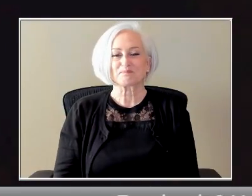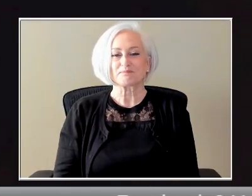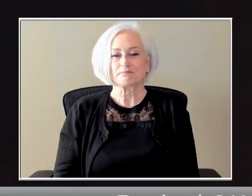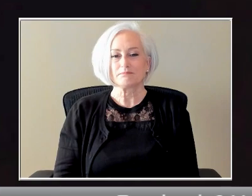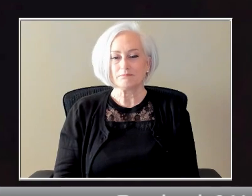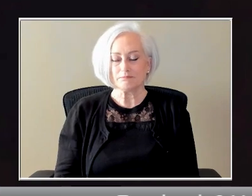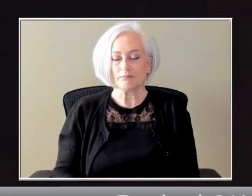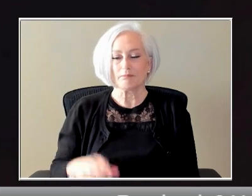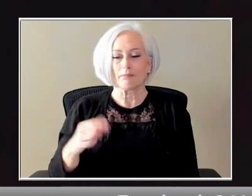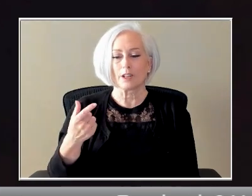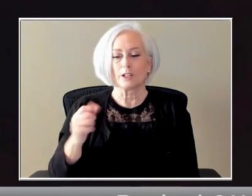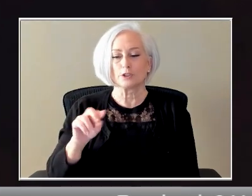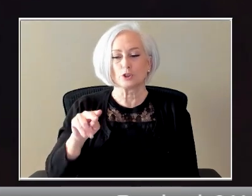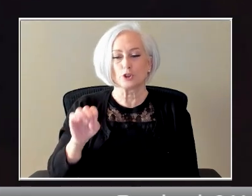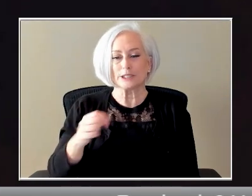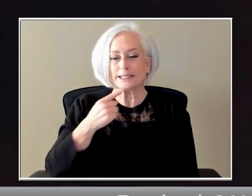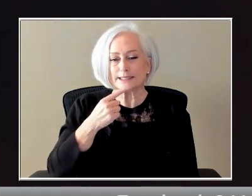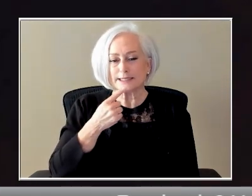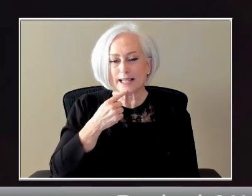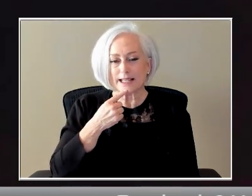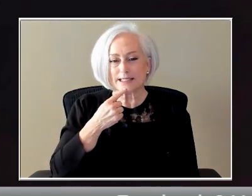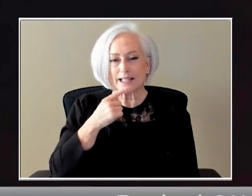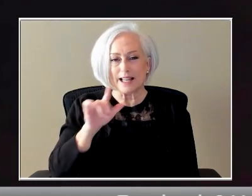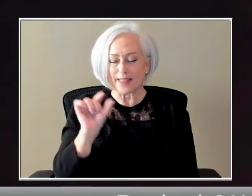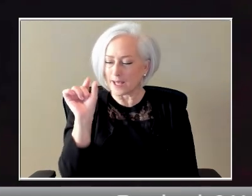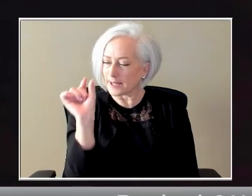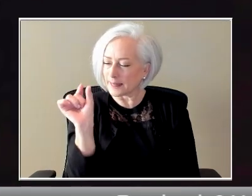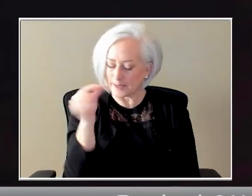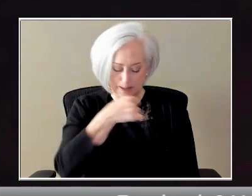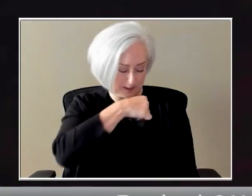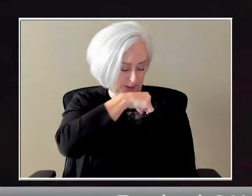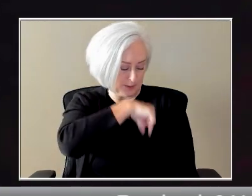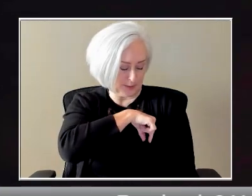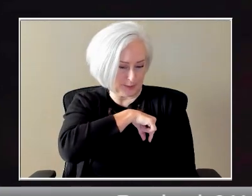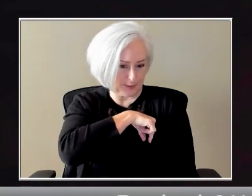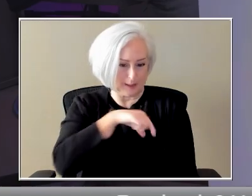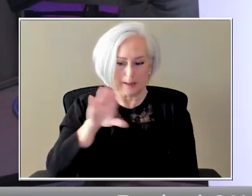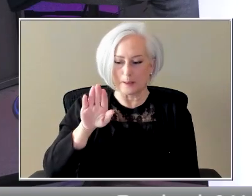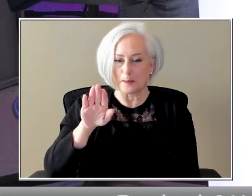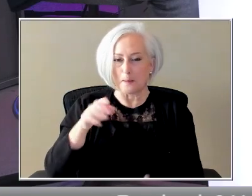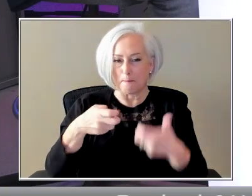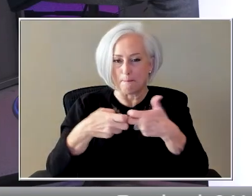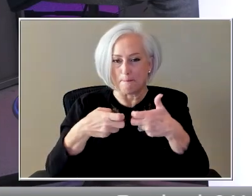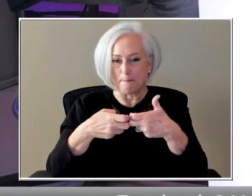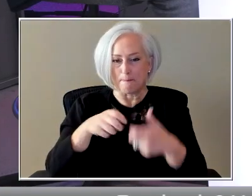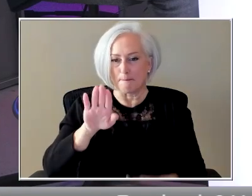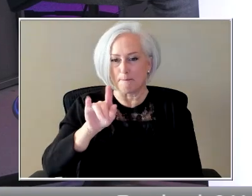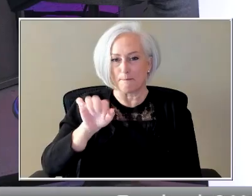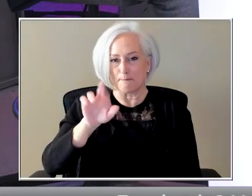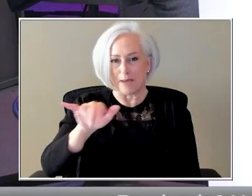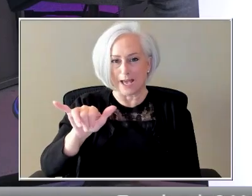Raridan says, is the tiny pacemaker battery powered, and will it ever need to be replaced?